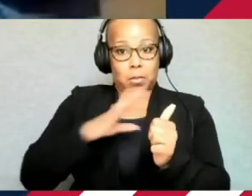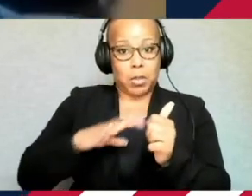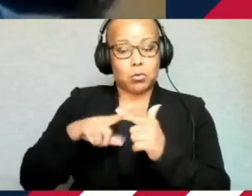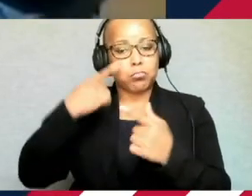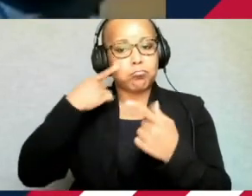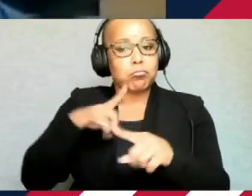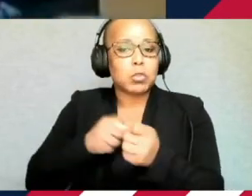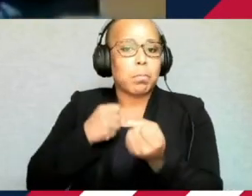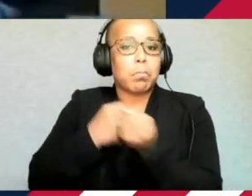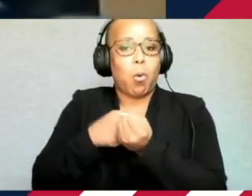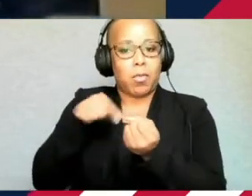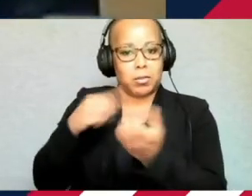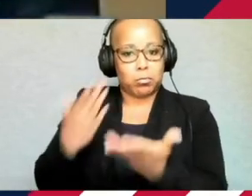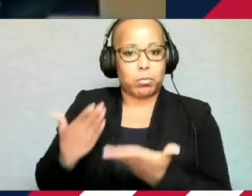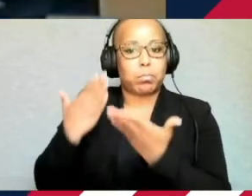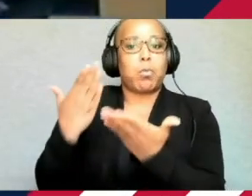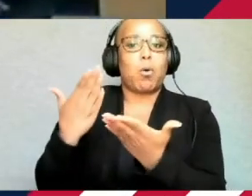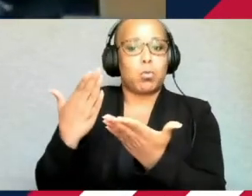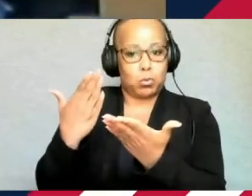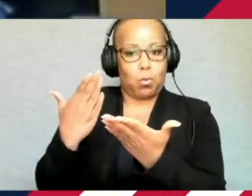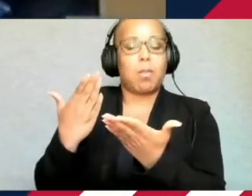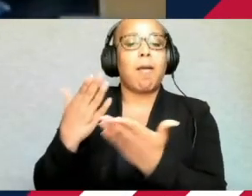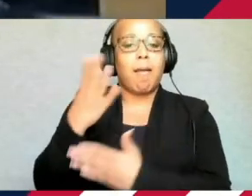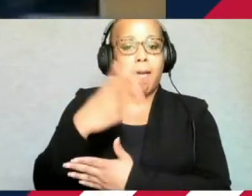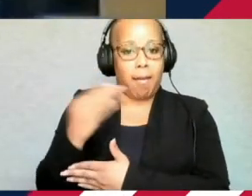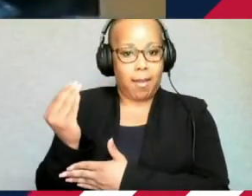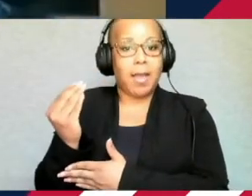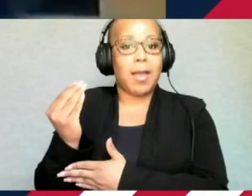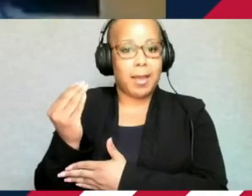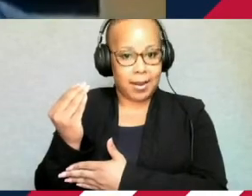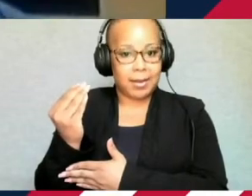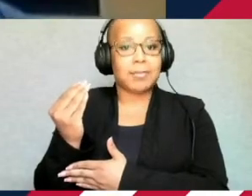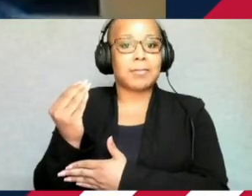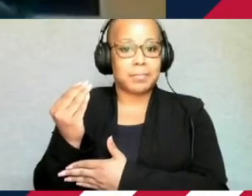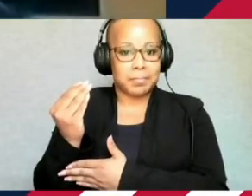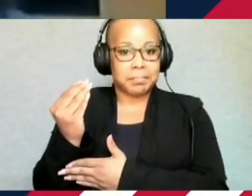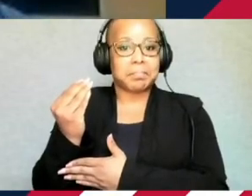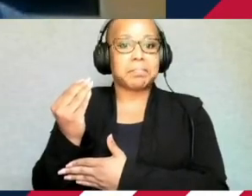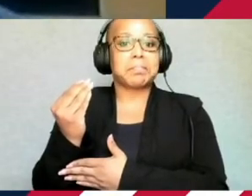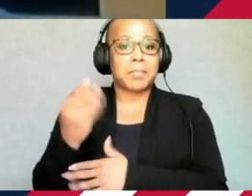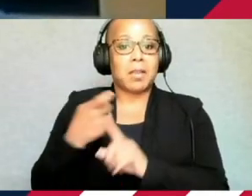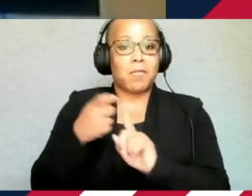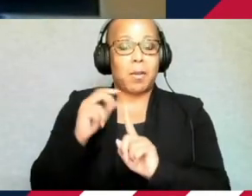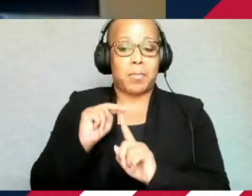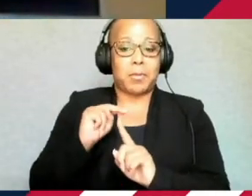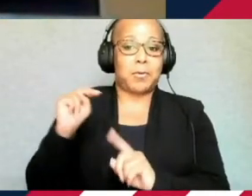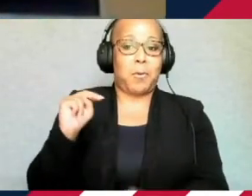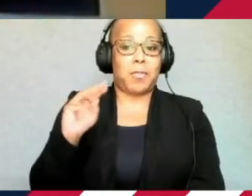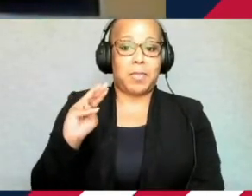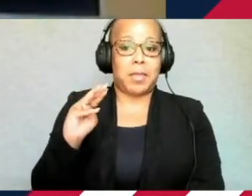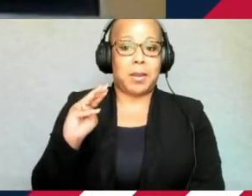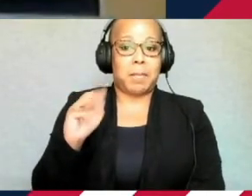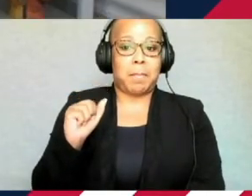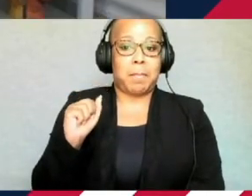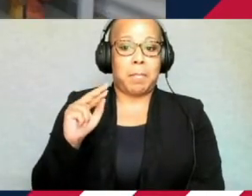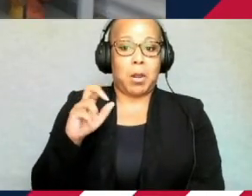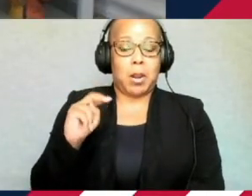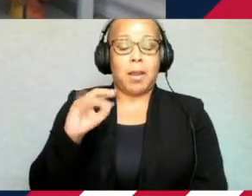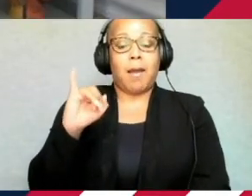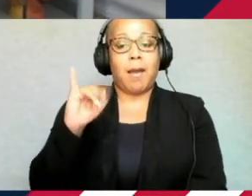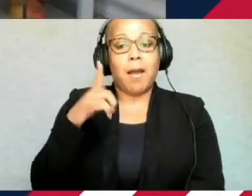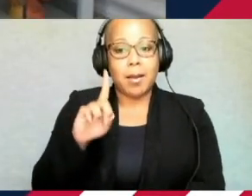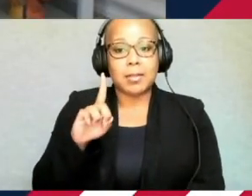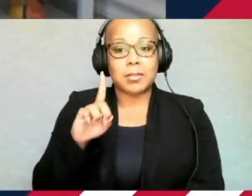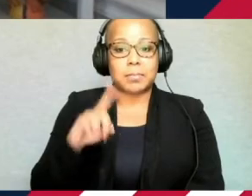proposal. And Sisu Sumase from the Northern Mariana Islands. Thank